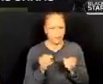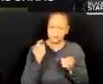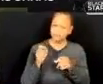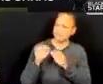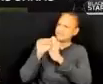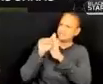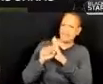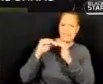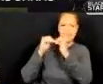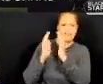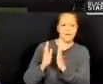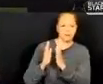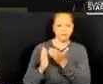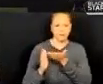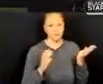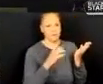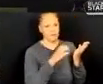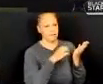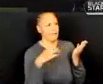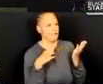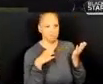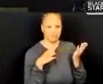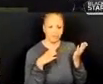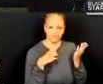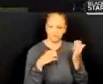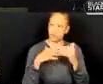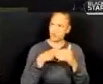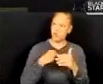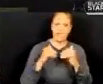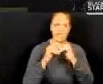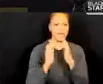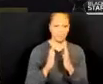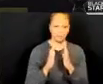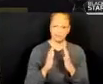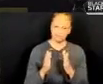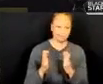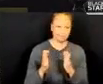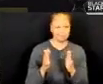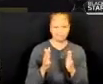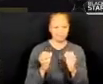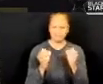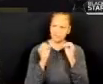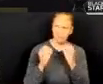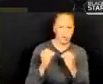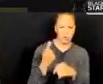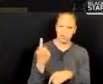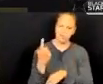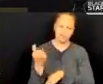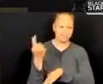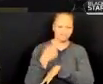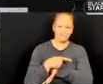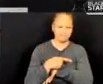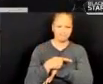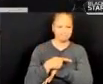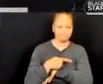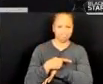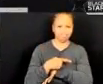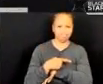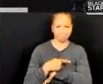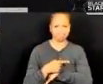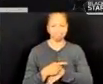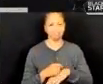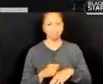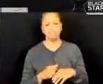House. This is no one day on and one day off. This is a movement.